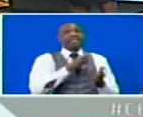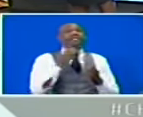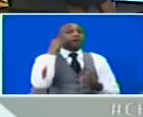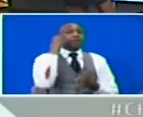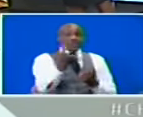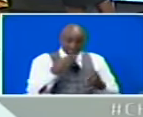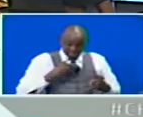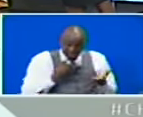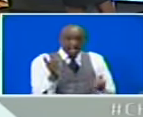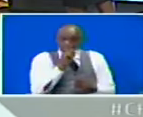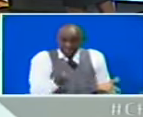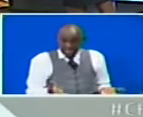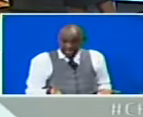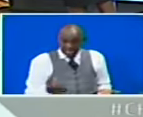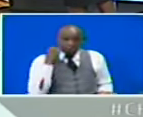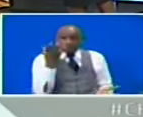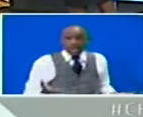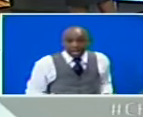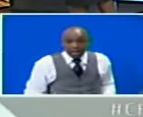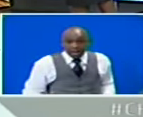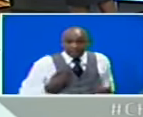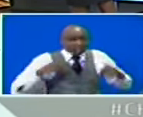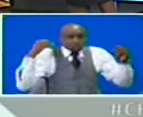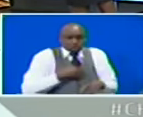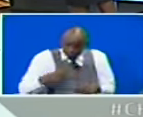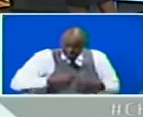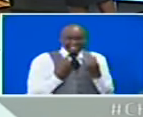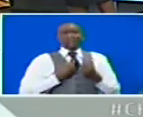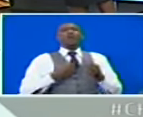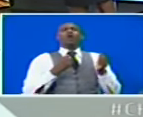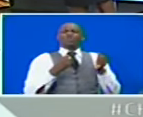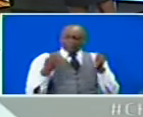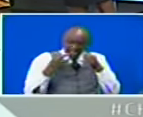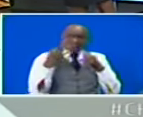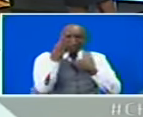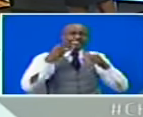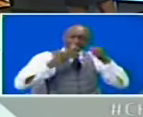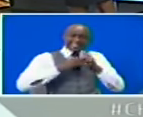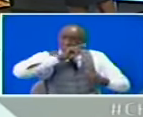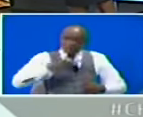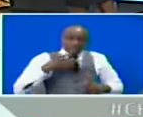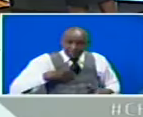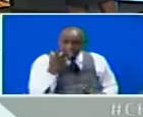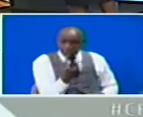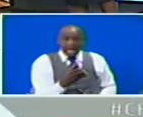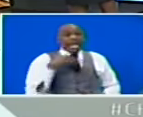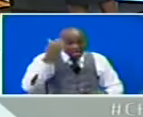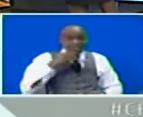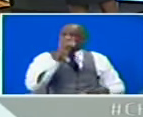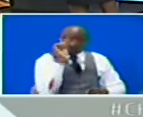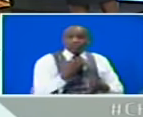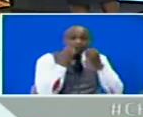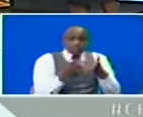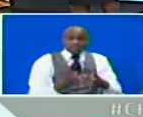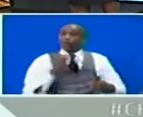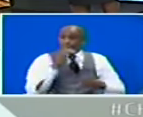I'm based here in Nairobi. I'm shocked. It has 48,000 followers. And this person posts every day. Every day